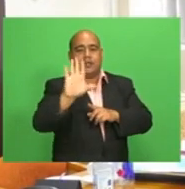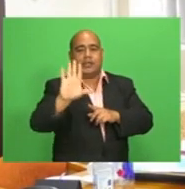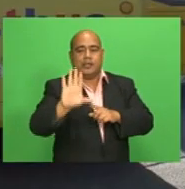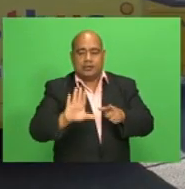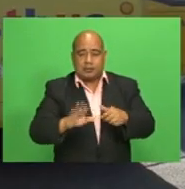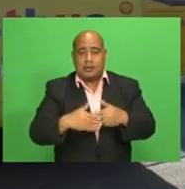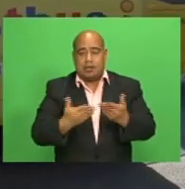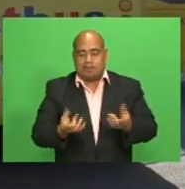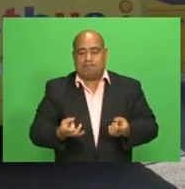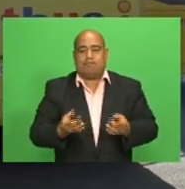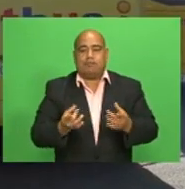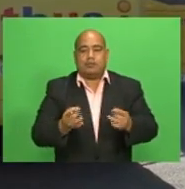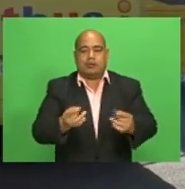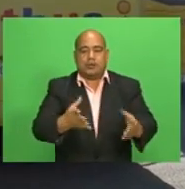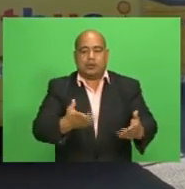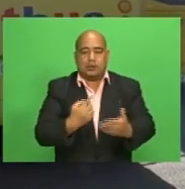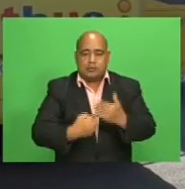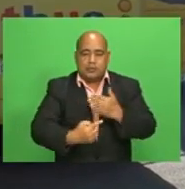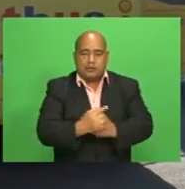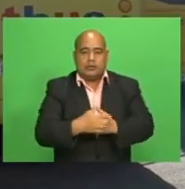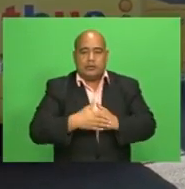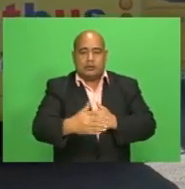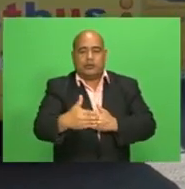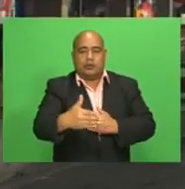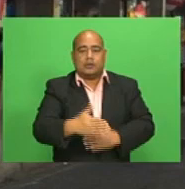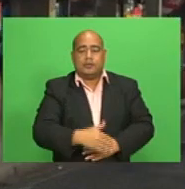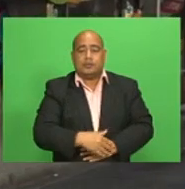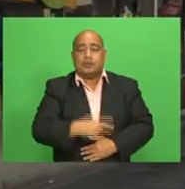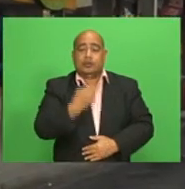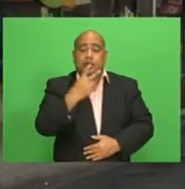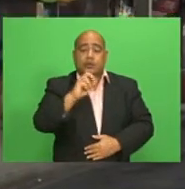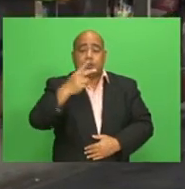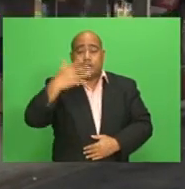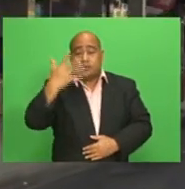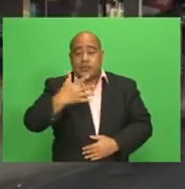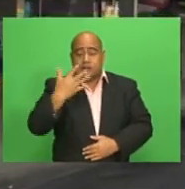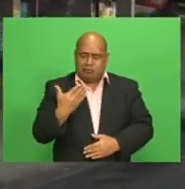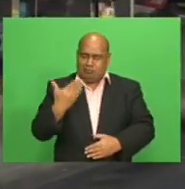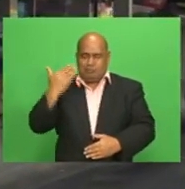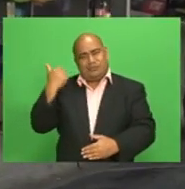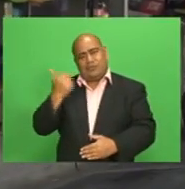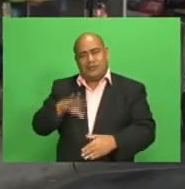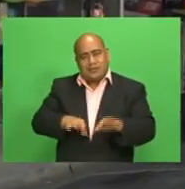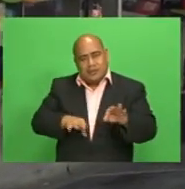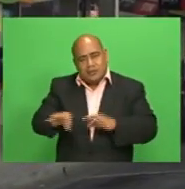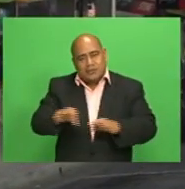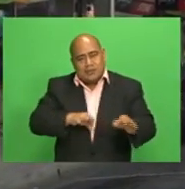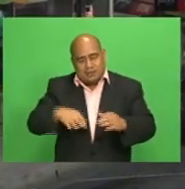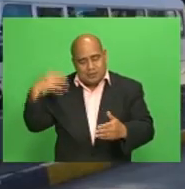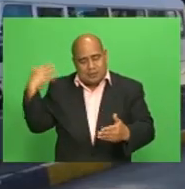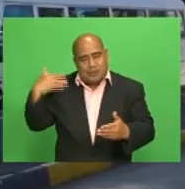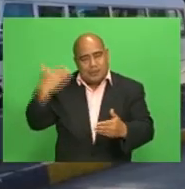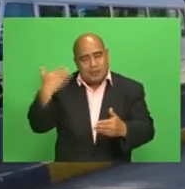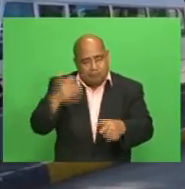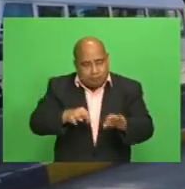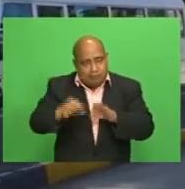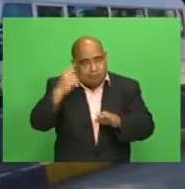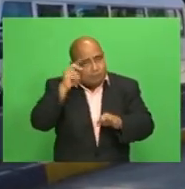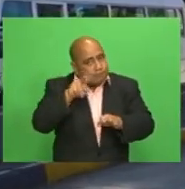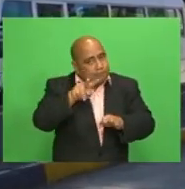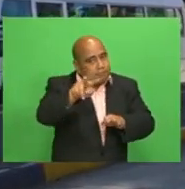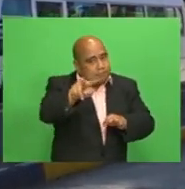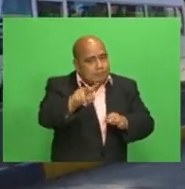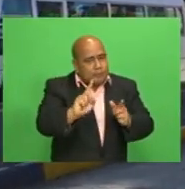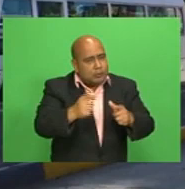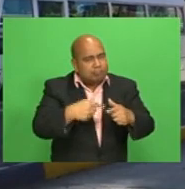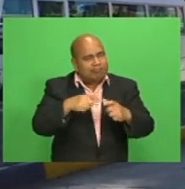taking place. Since 2015, plans had been in the pipeline to declare a third city in Fiji, but